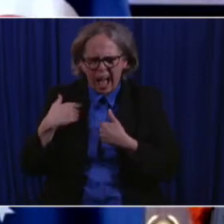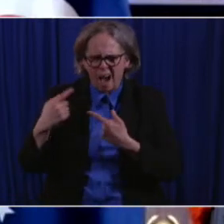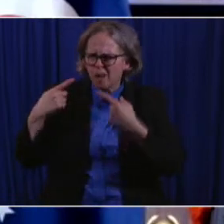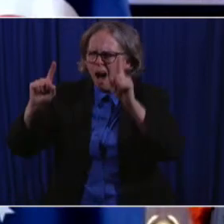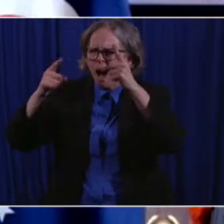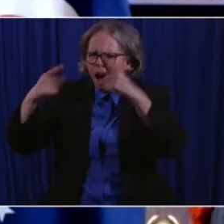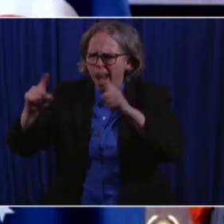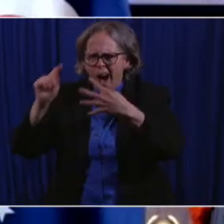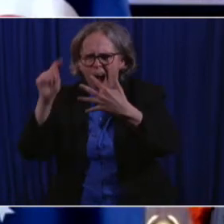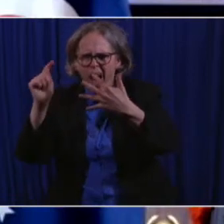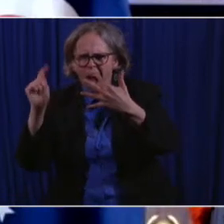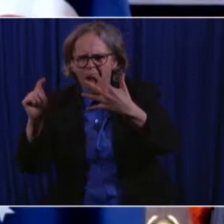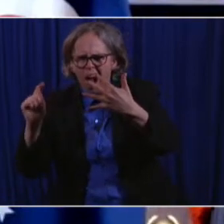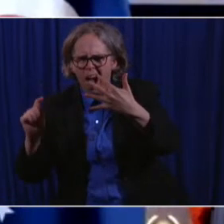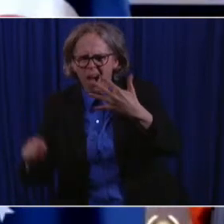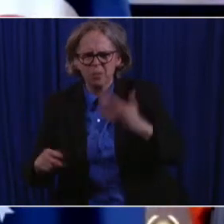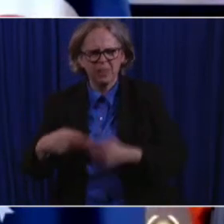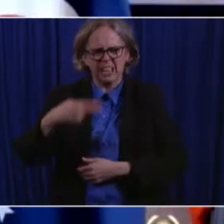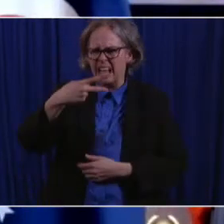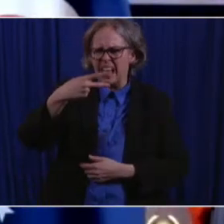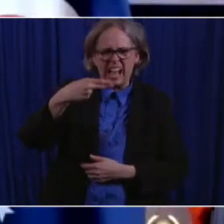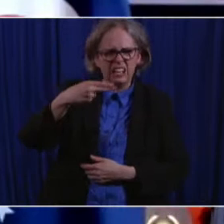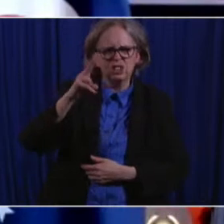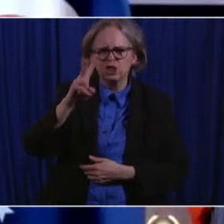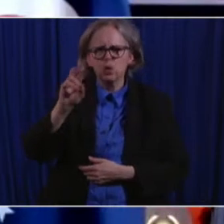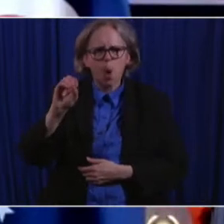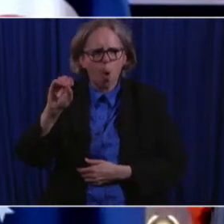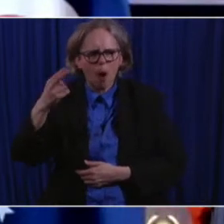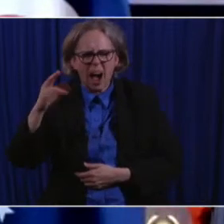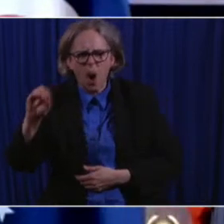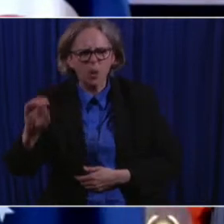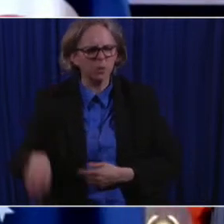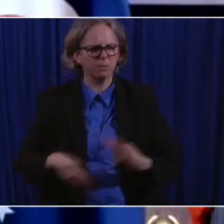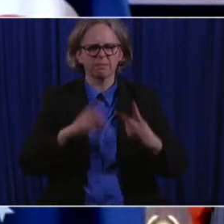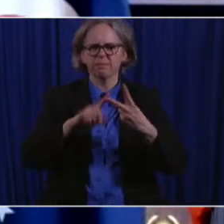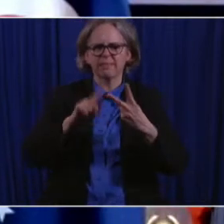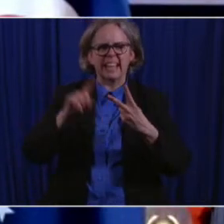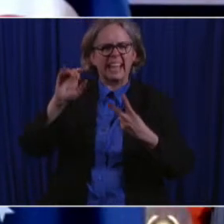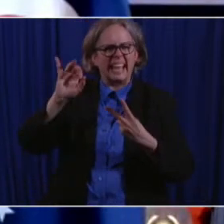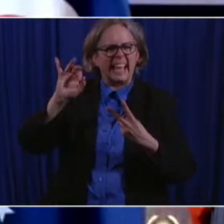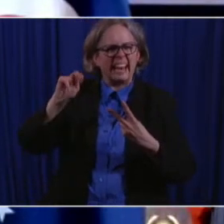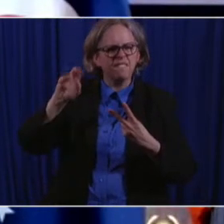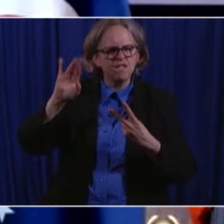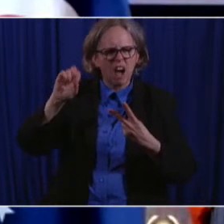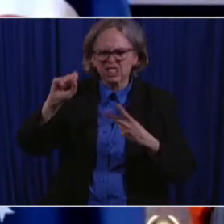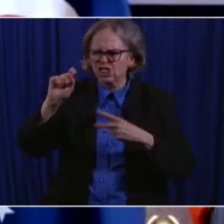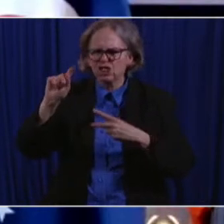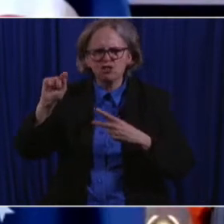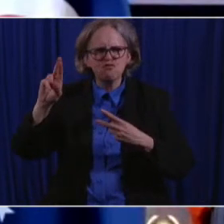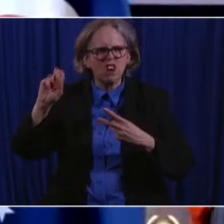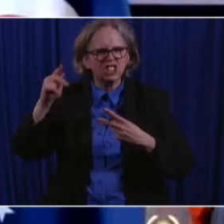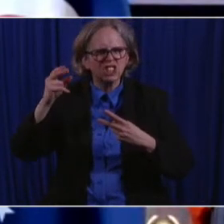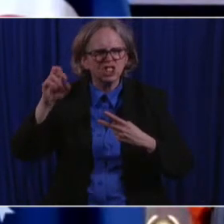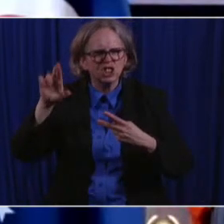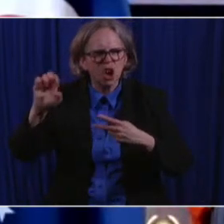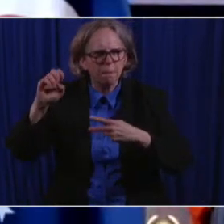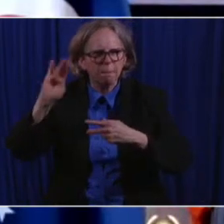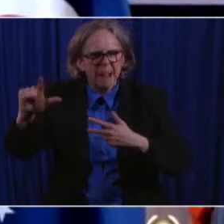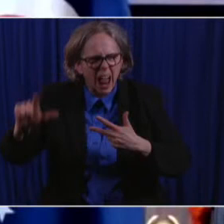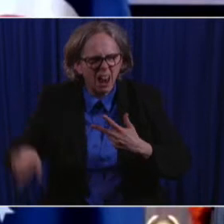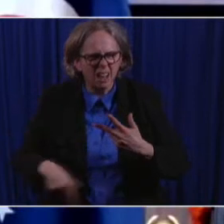Ohio, the infrastructure package, the unprecedented investment in wraparound services to help disadvantaged